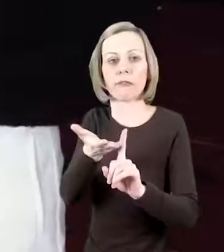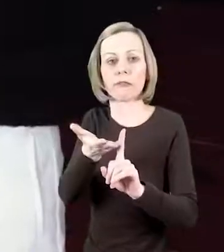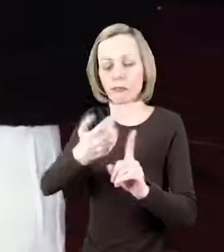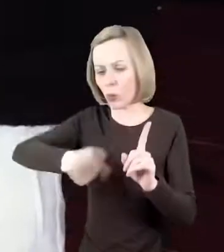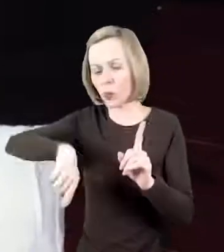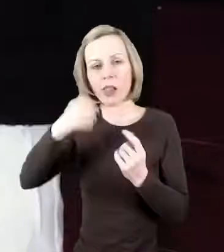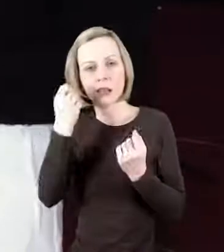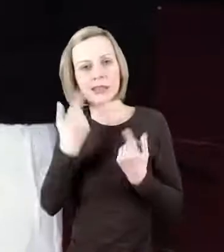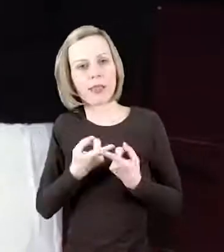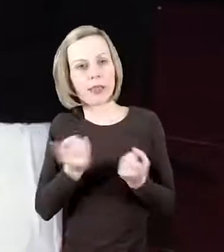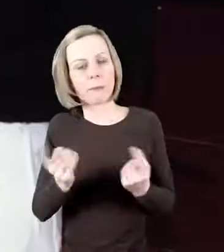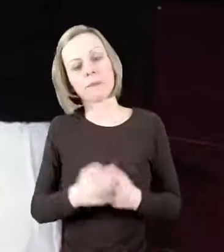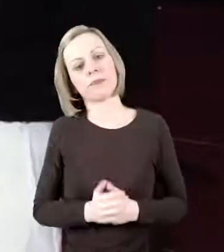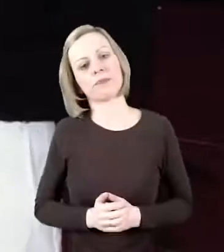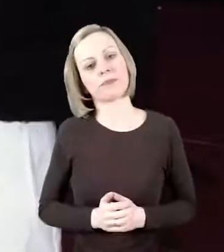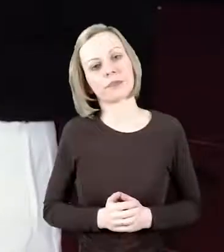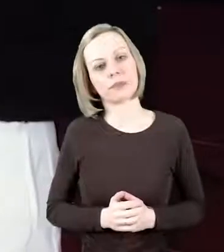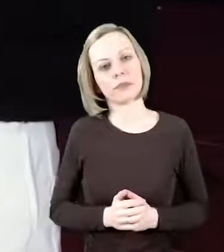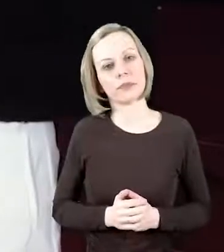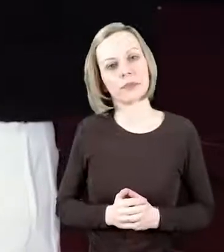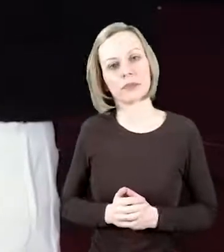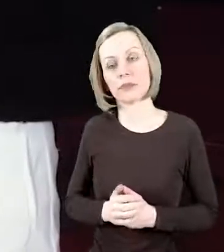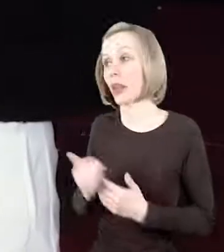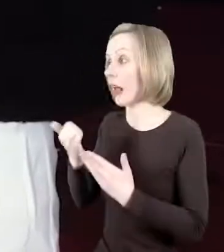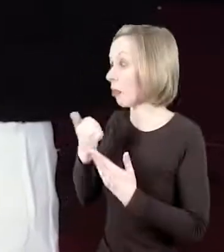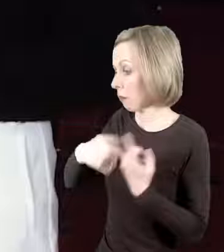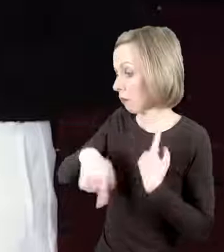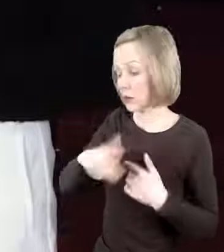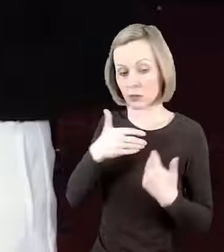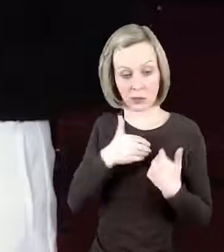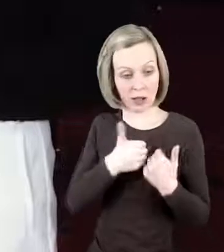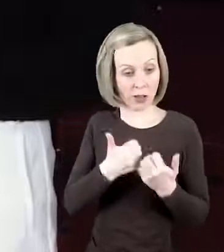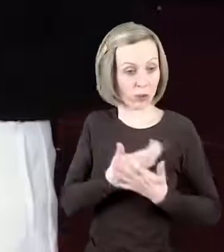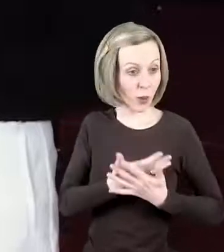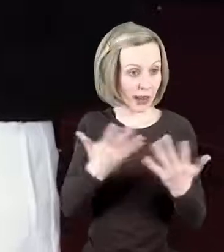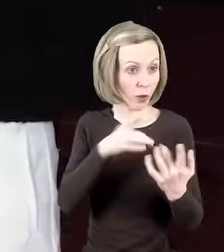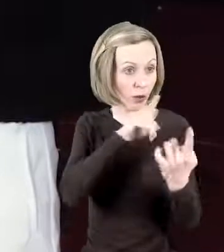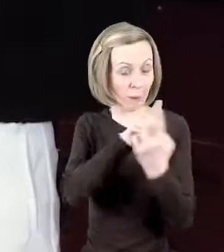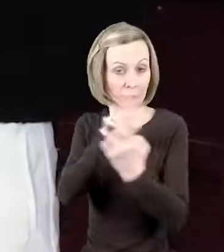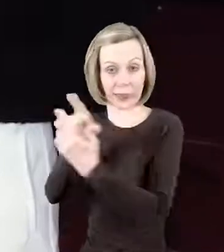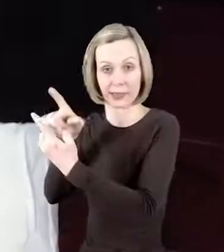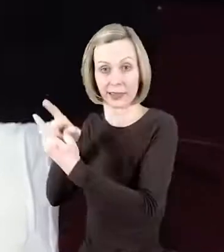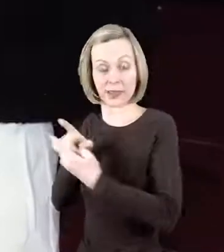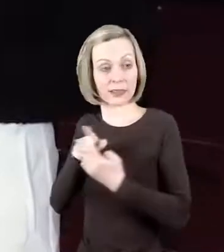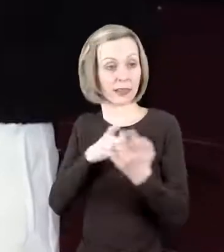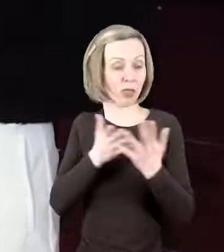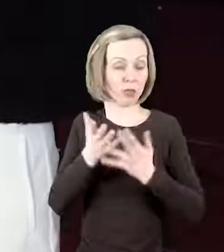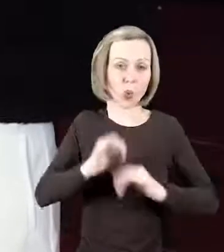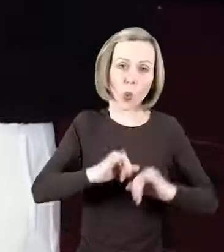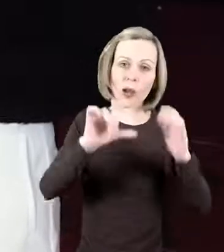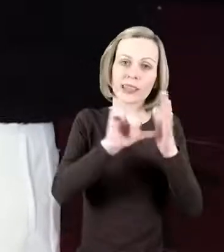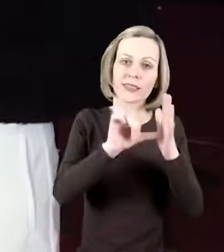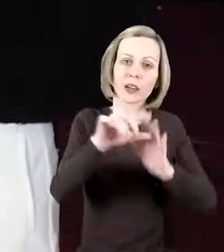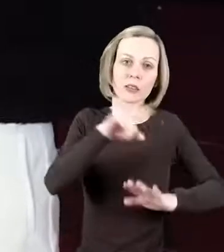from those around them. Help us to be kind to all those that we meet and to share your love and light in the